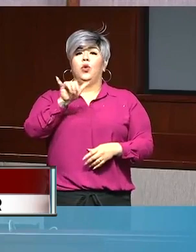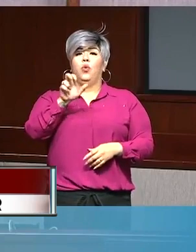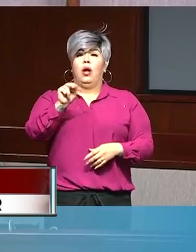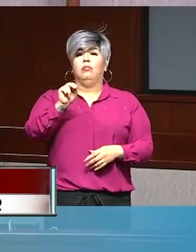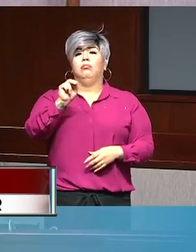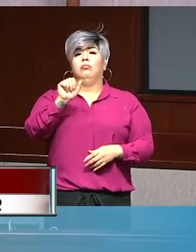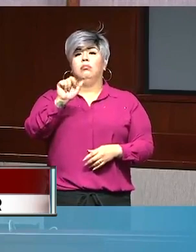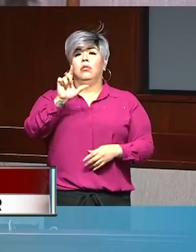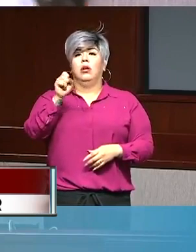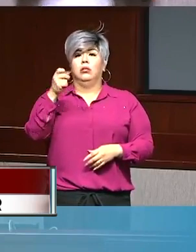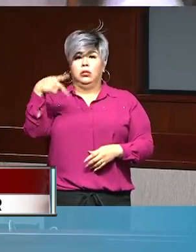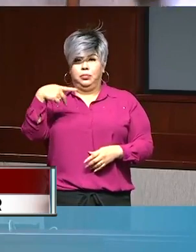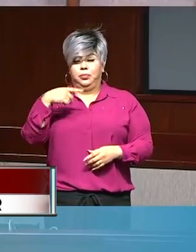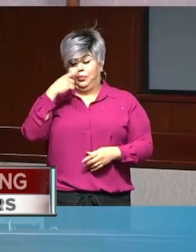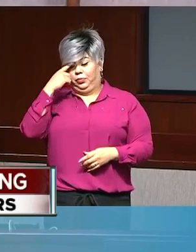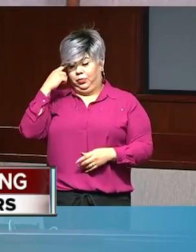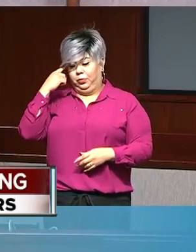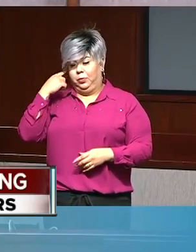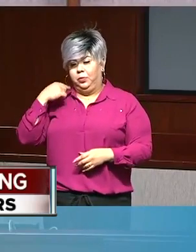Alsop.